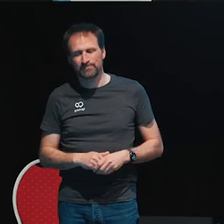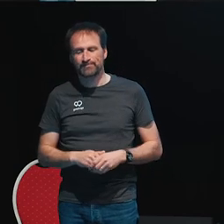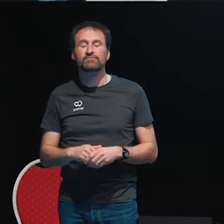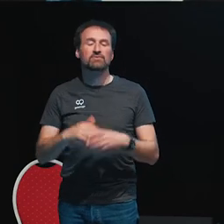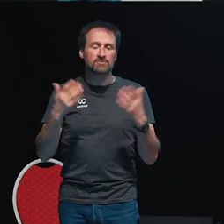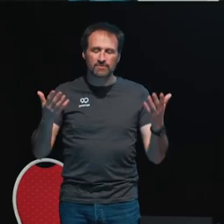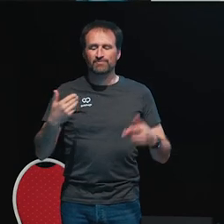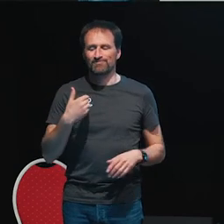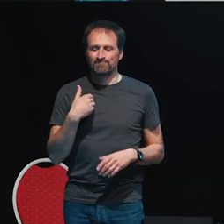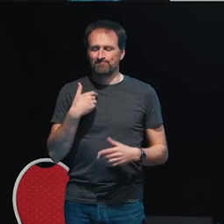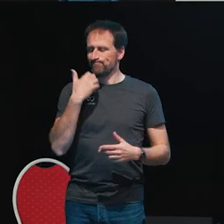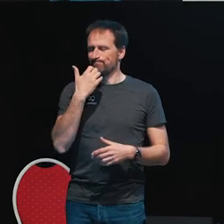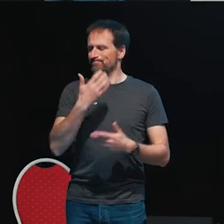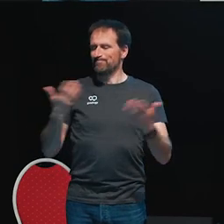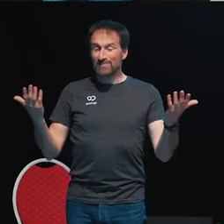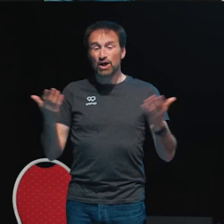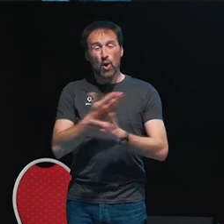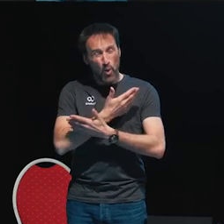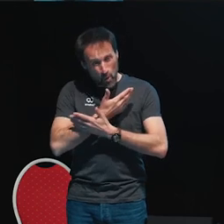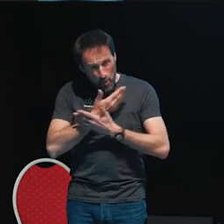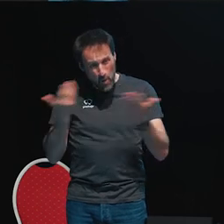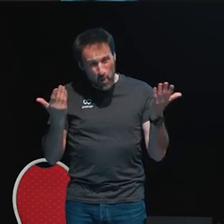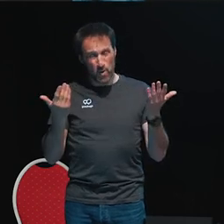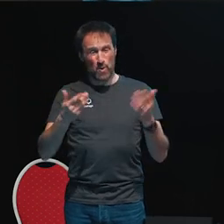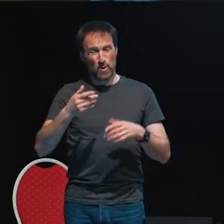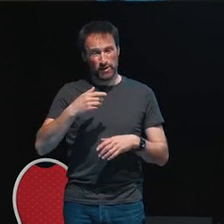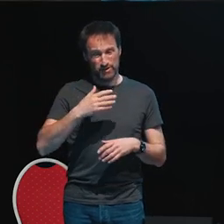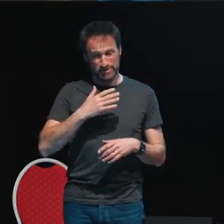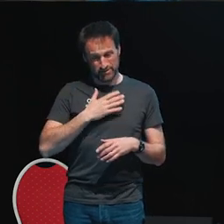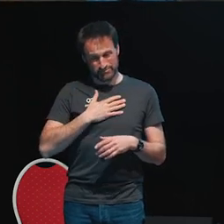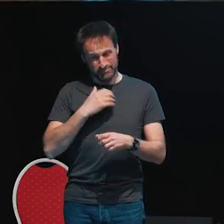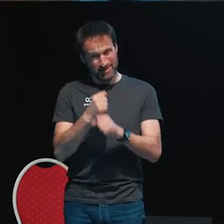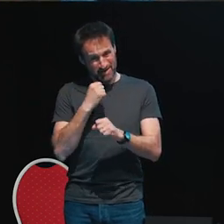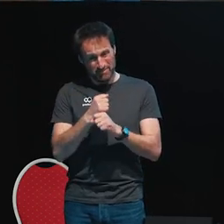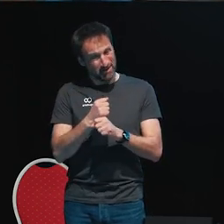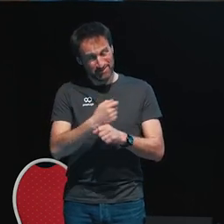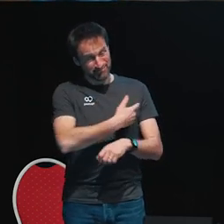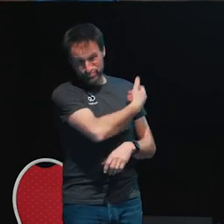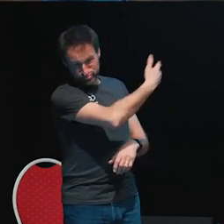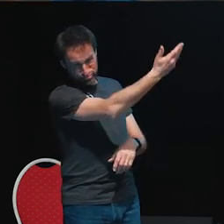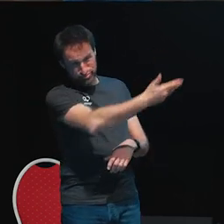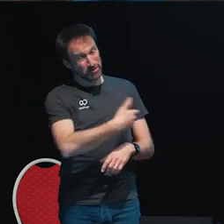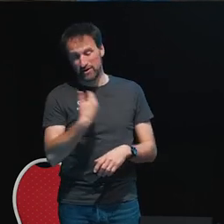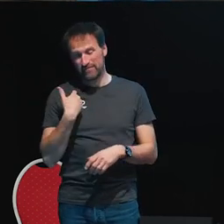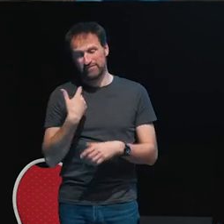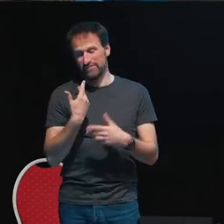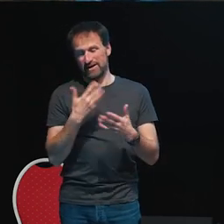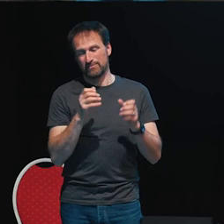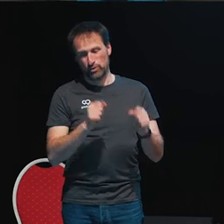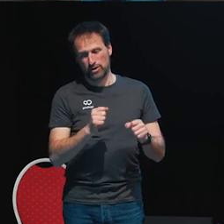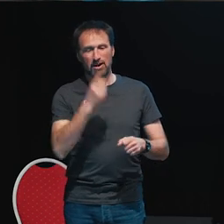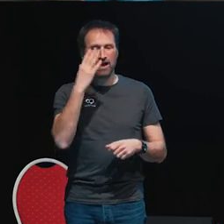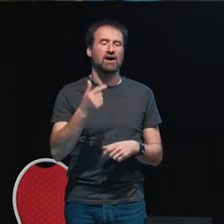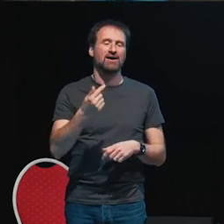One of the things I want to talk about is without any of the work, none of this would be possible without our major contributors like